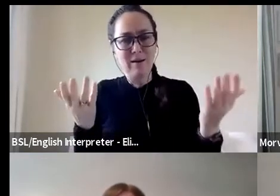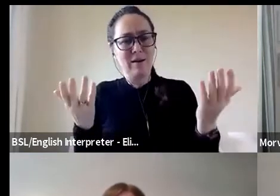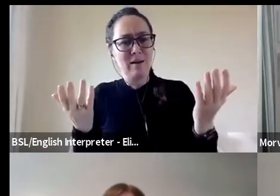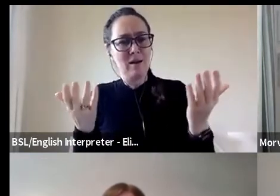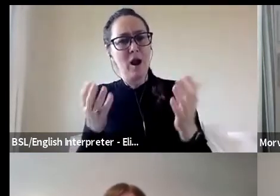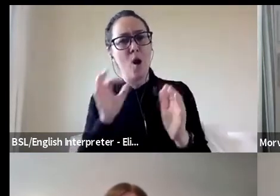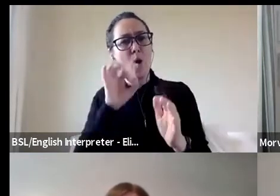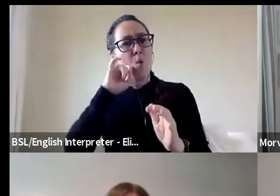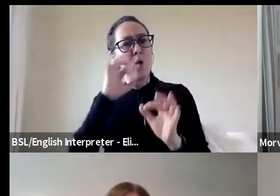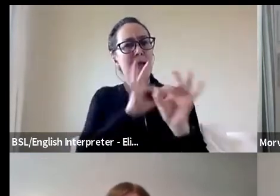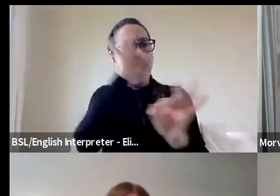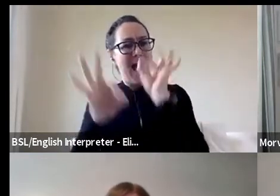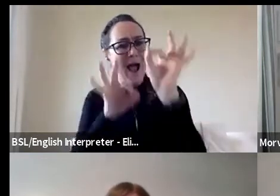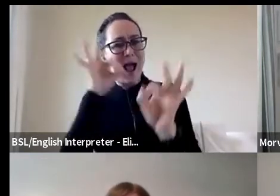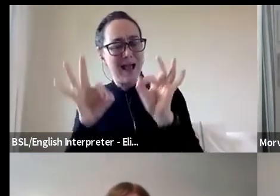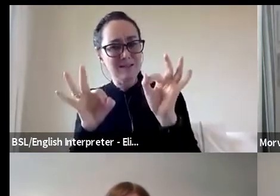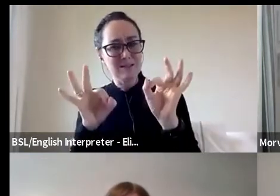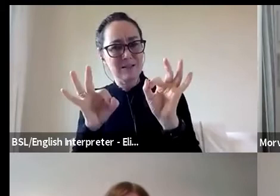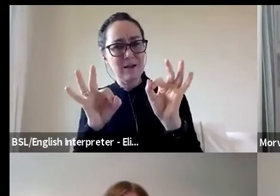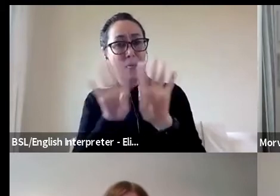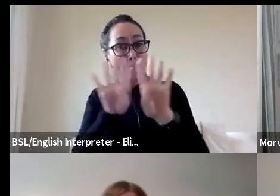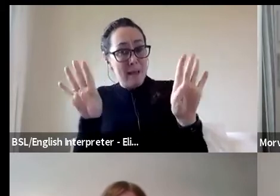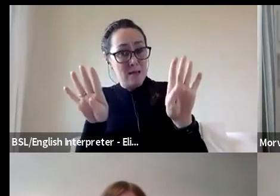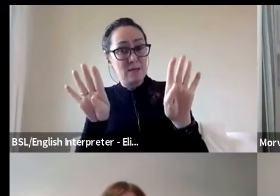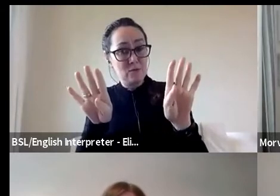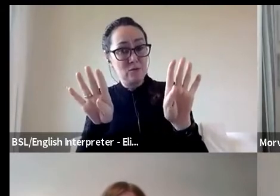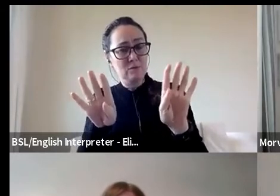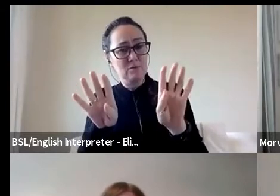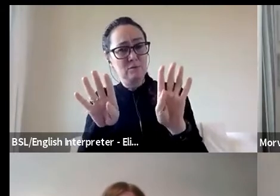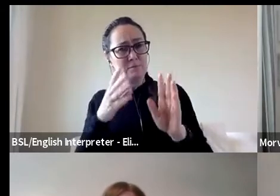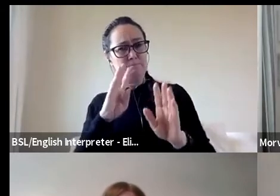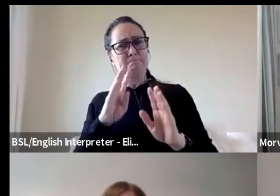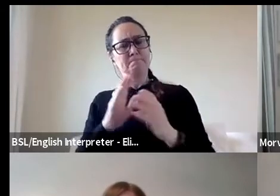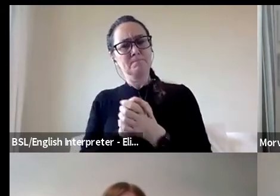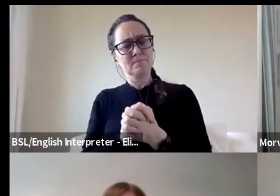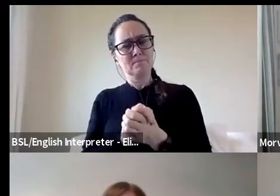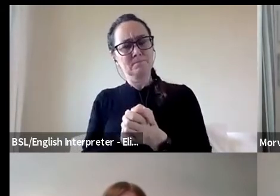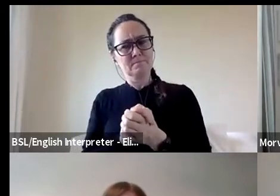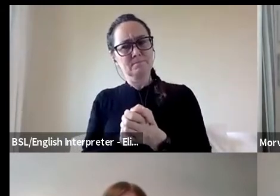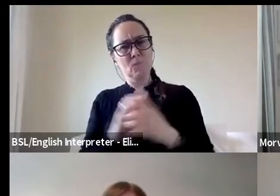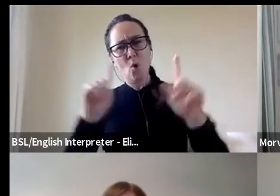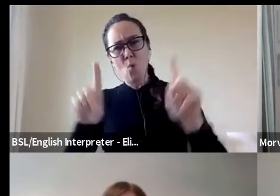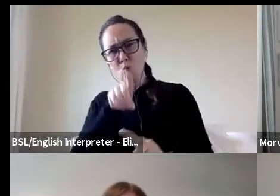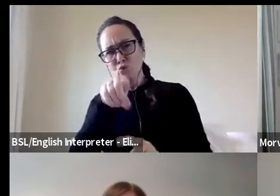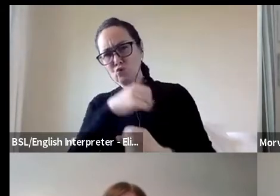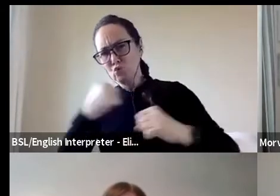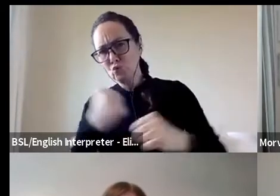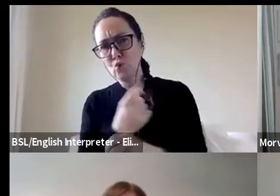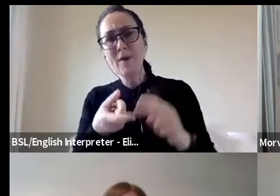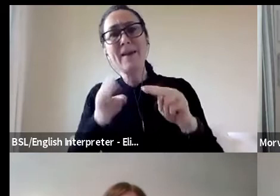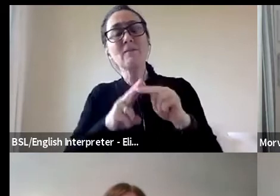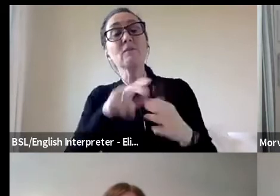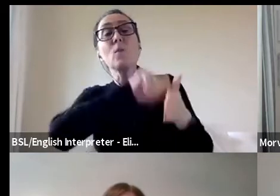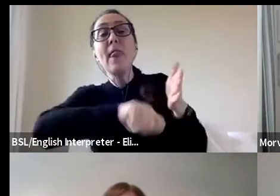to ask each of our panelists to tell us, what would you do if elected,